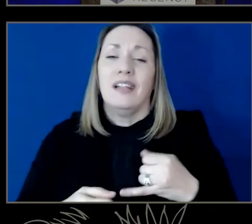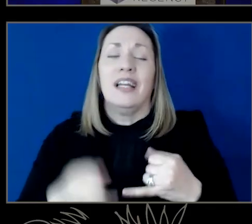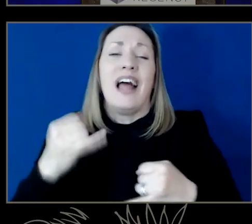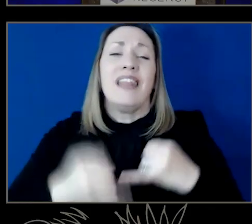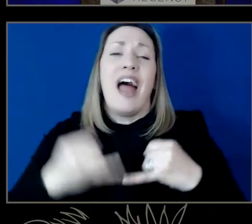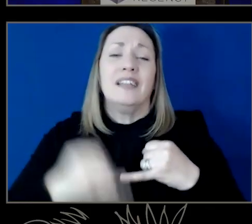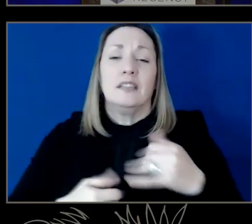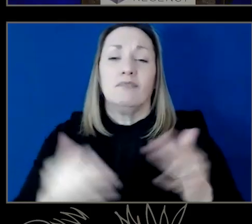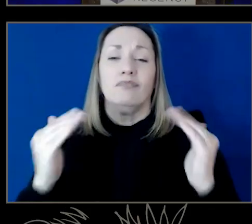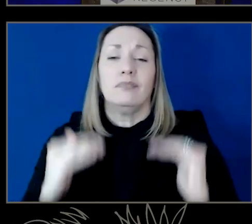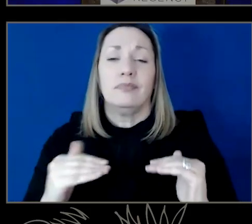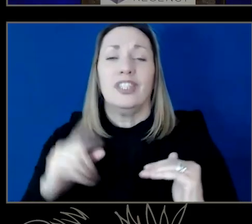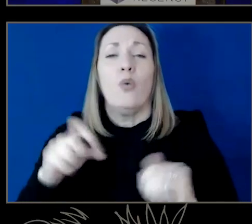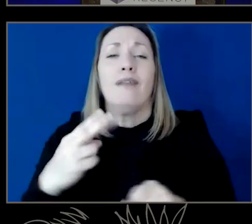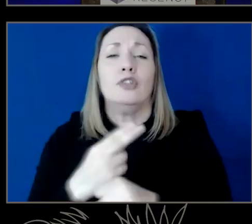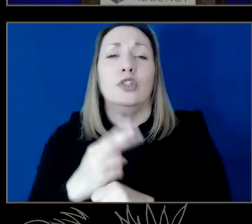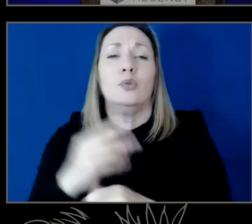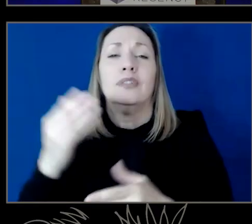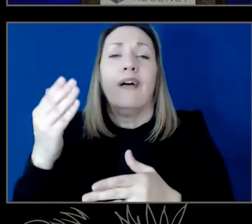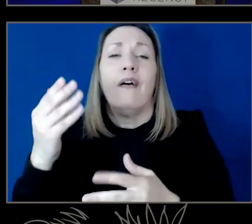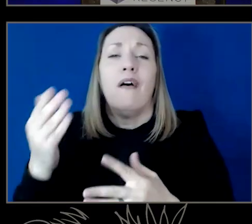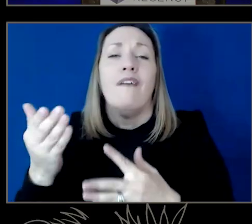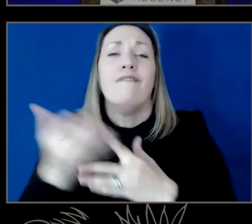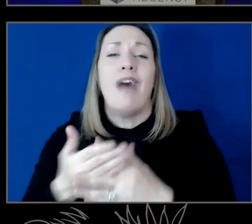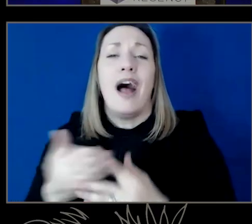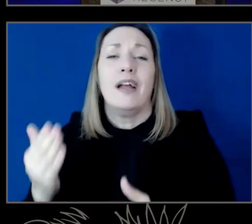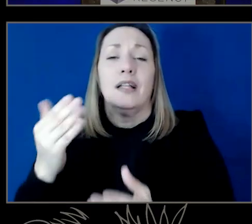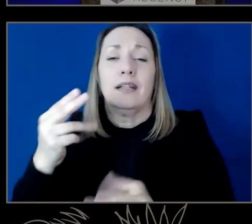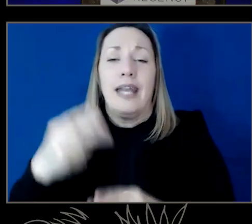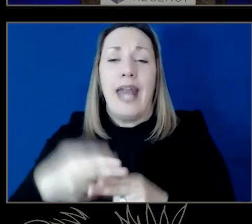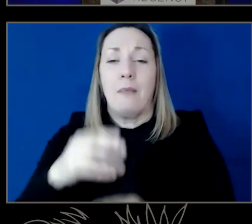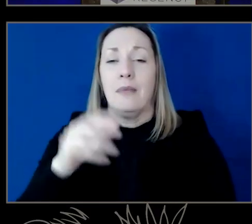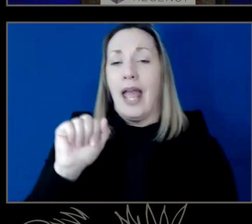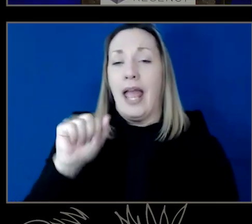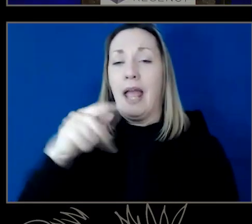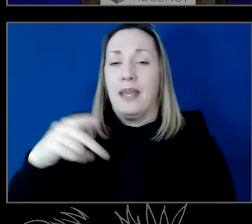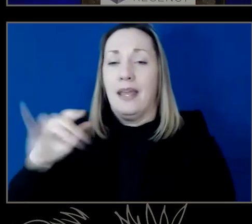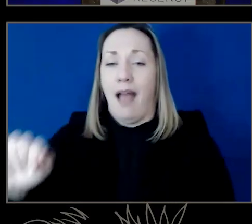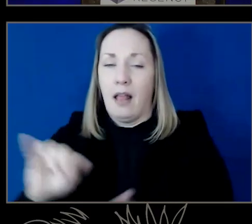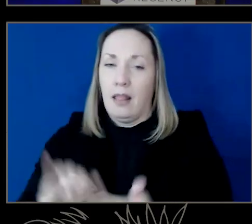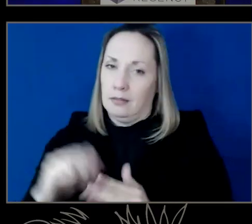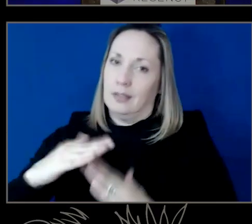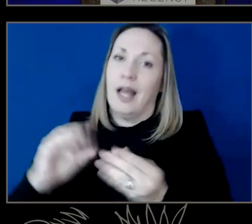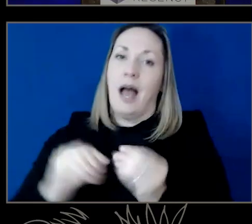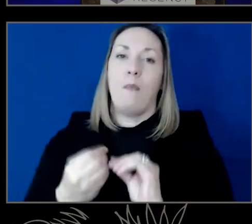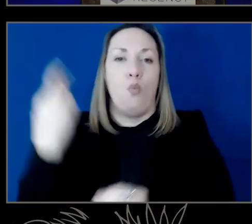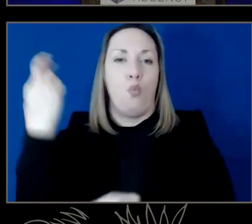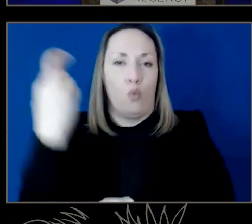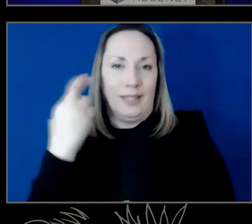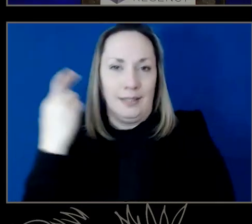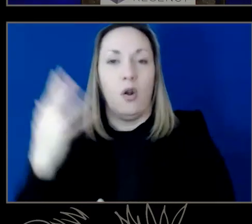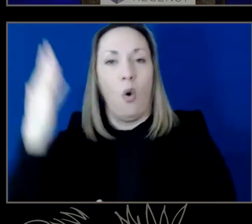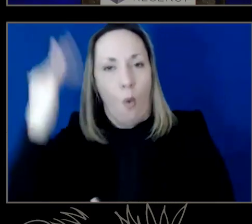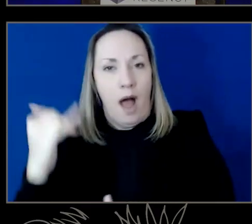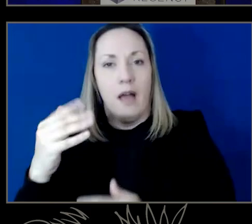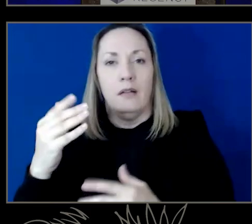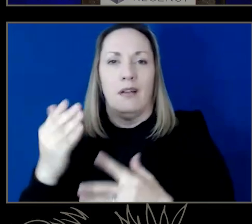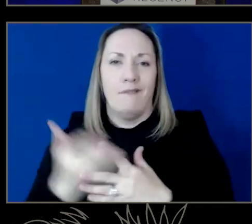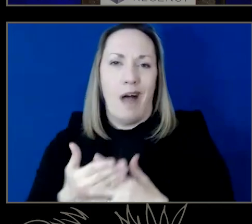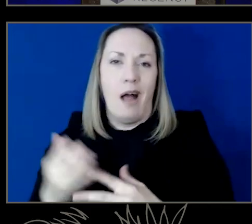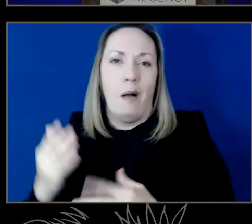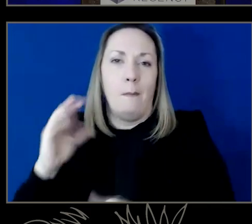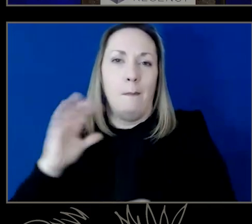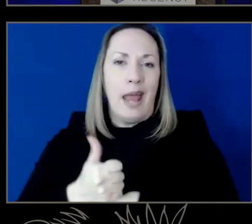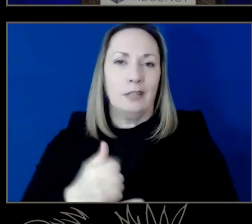is you have to use your file names as an API. This, to me, is the number one reason. Again, that's why I put it at 4. The number one reason why file-based routing kind of